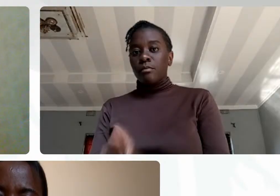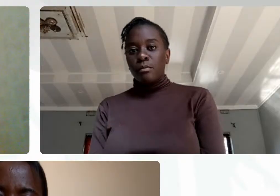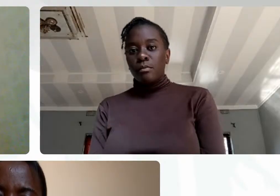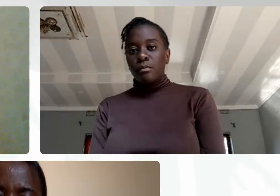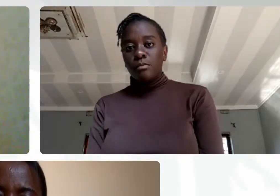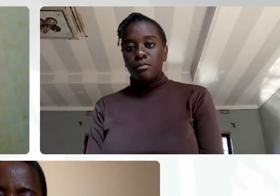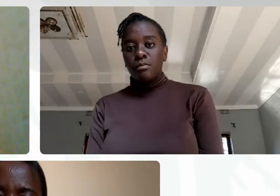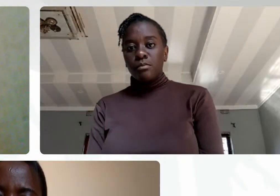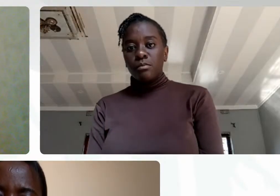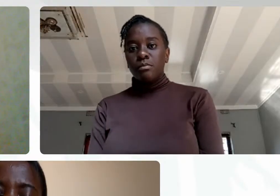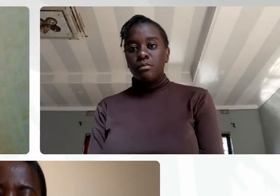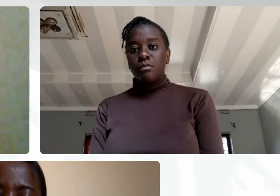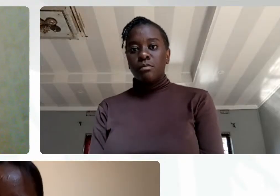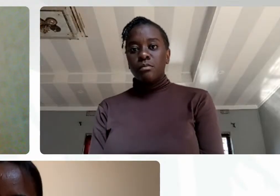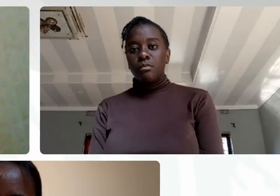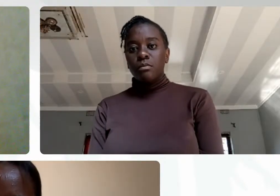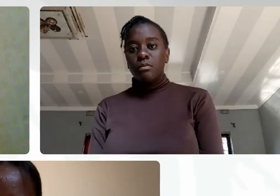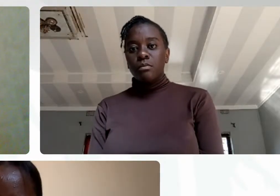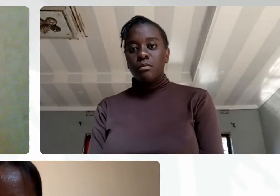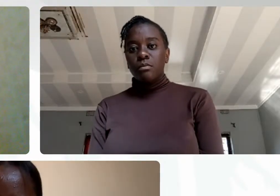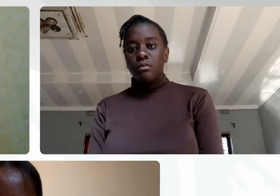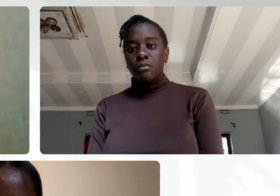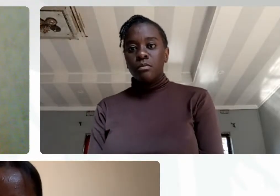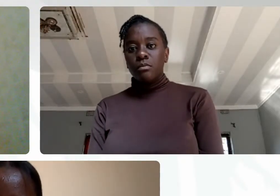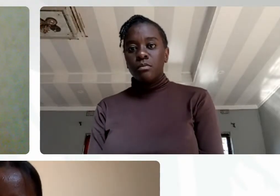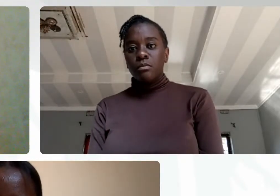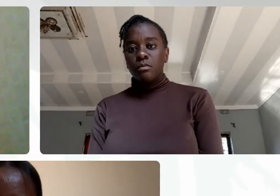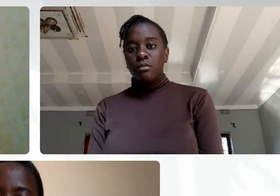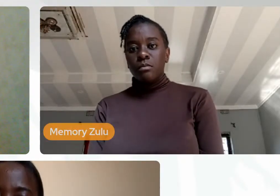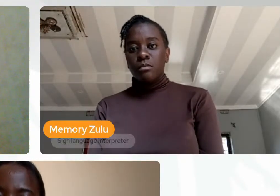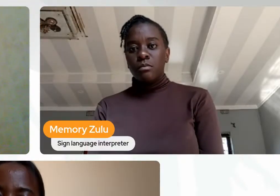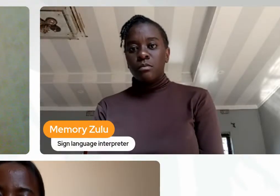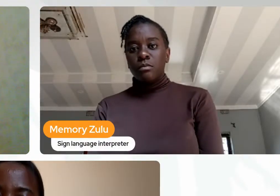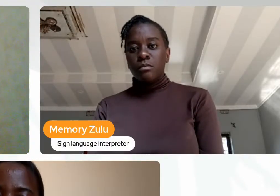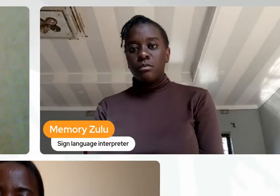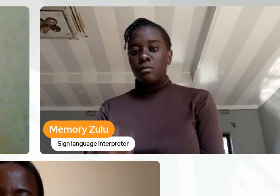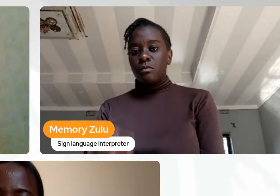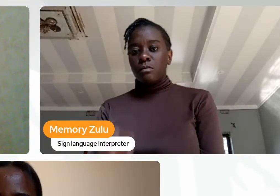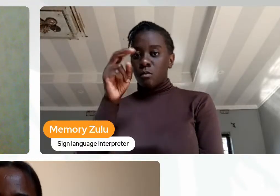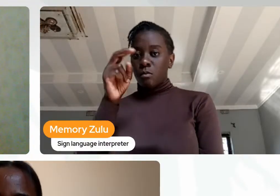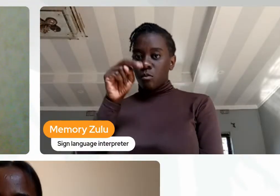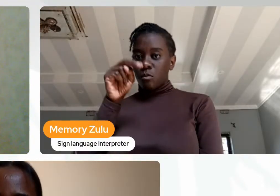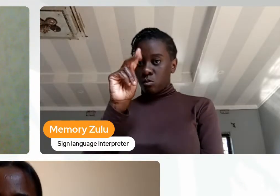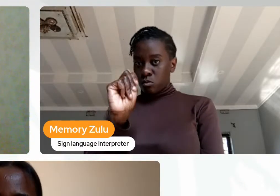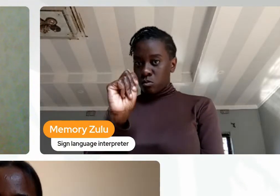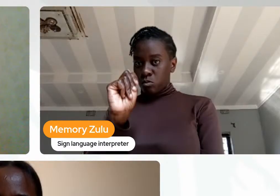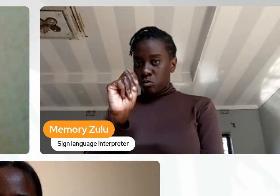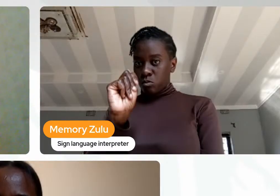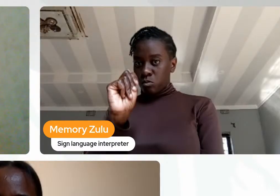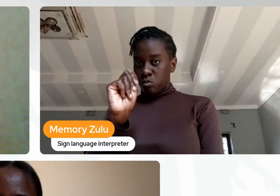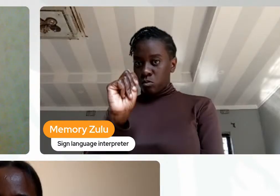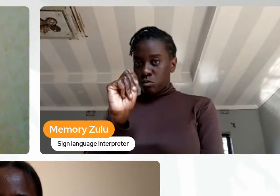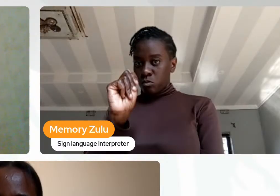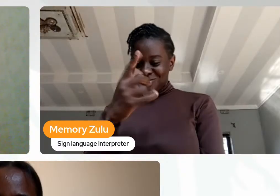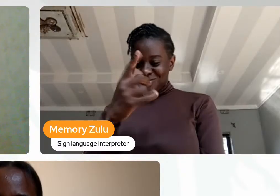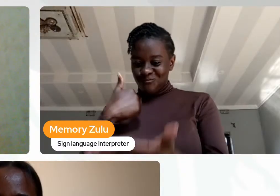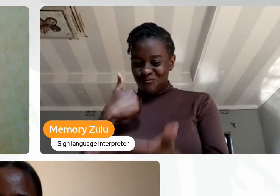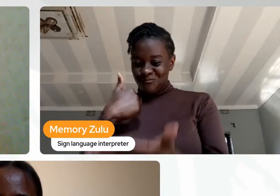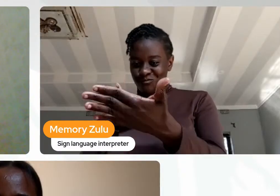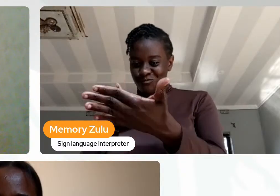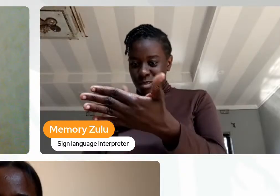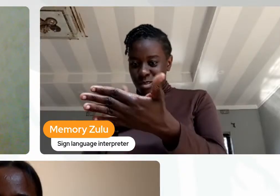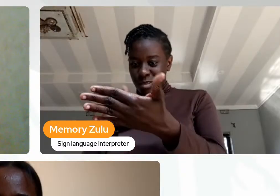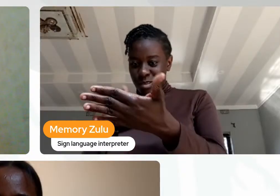ways to prevent a UTI? Doc, you can go ahead, please. So what are some of the